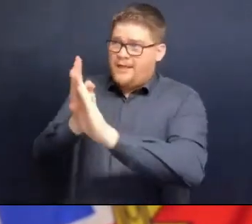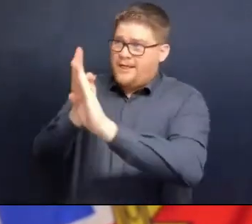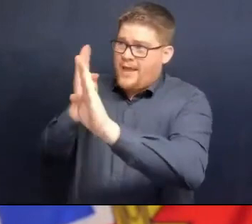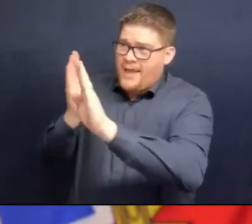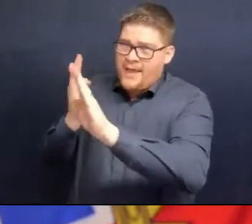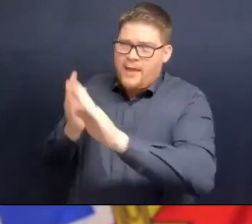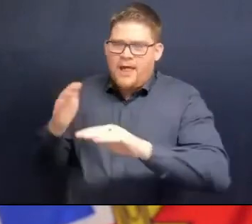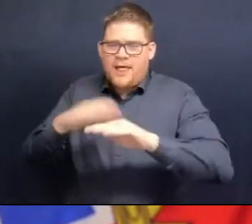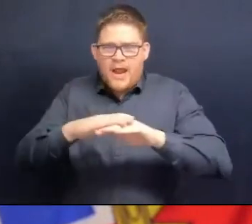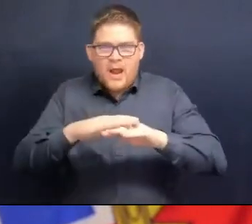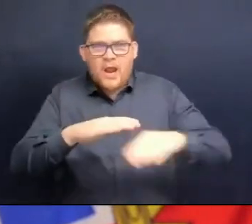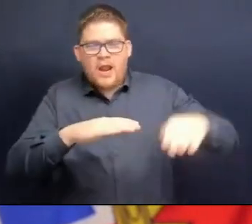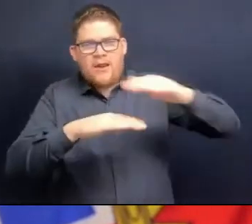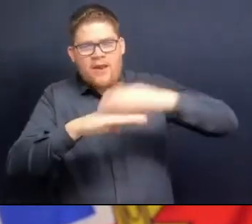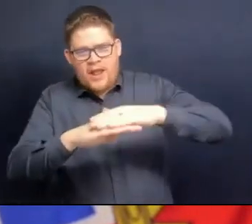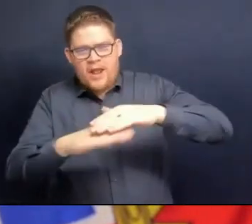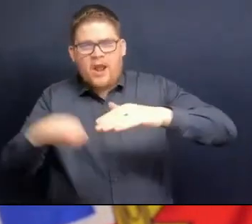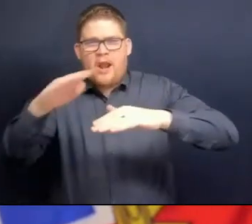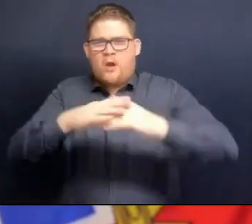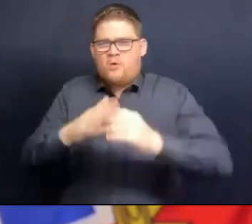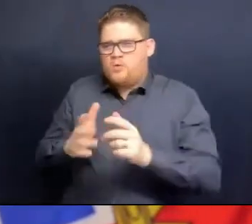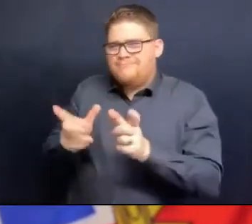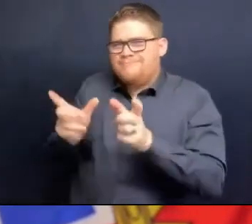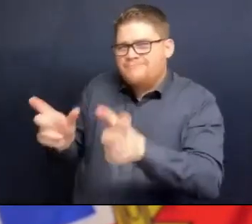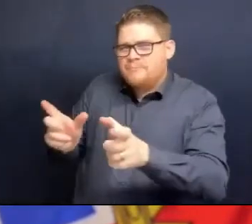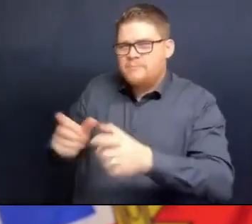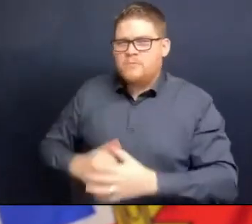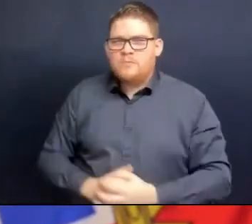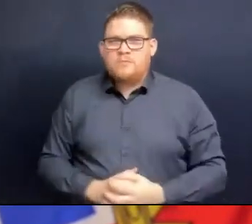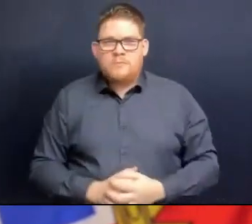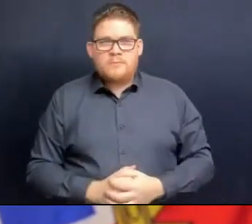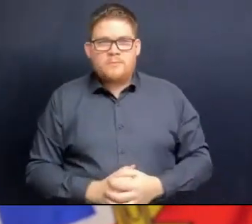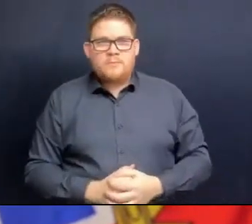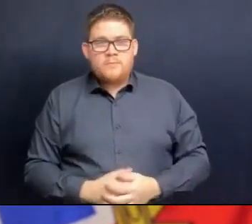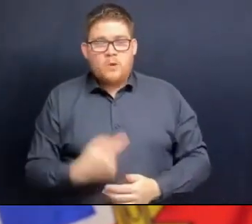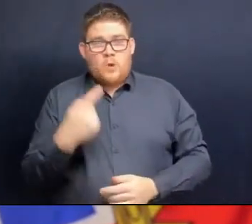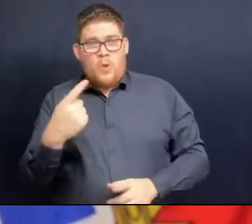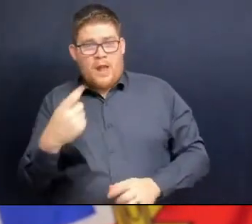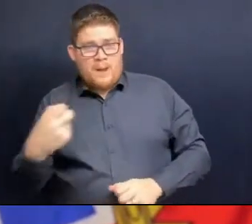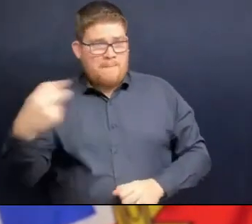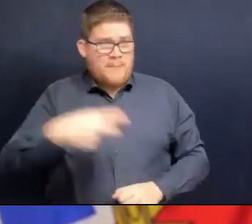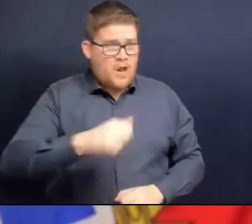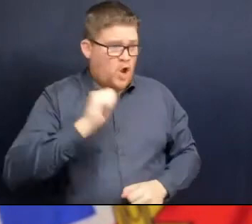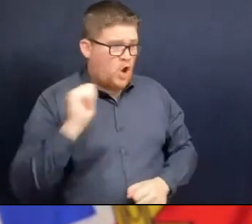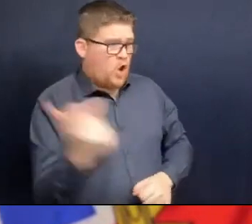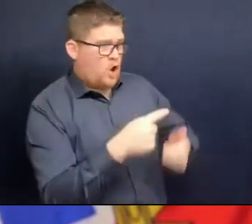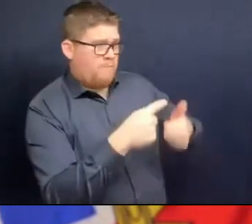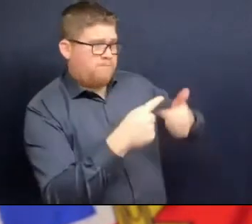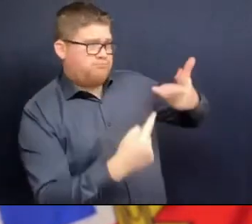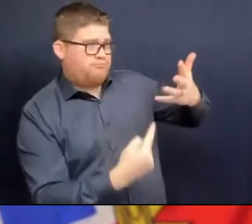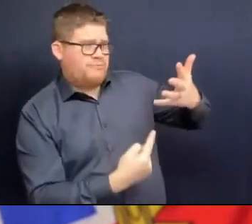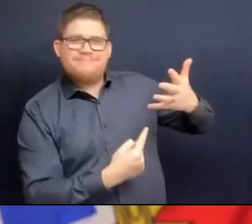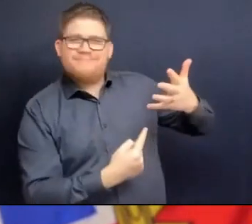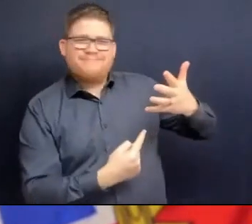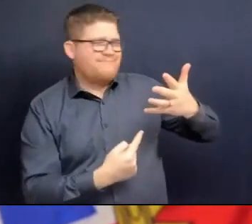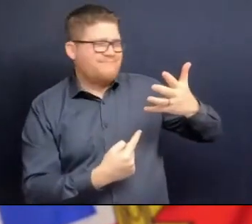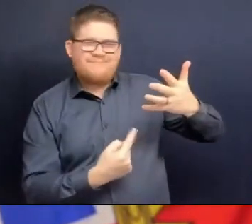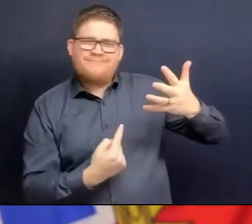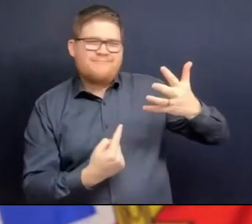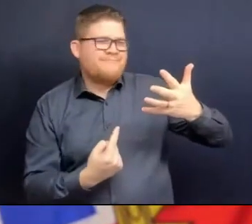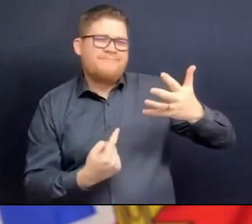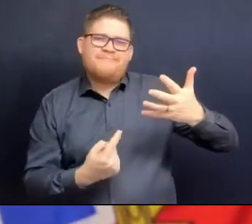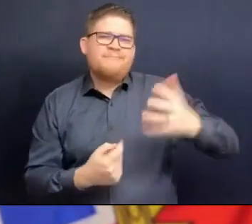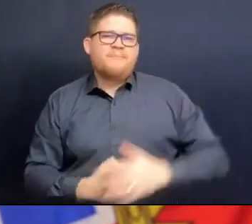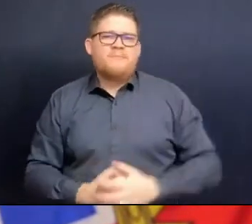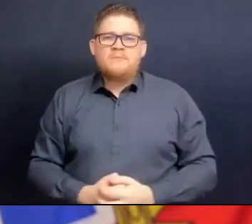of protection. Respirators are a layer of protection. So it's not one is more effective than the other. They all need to be in place